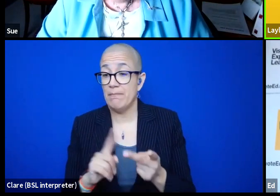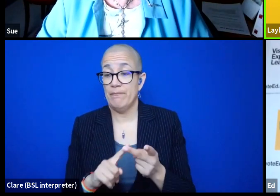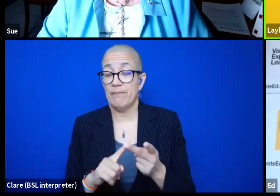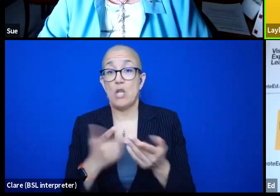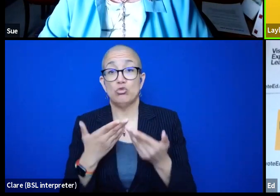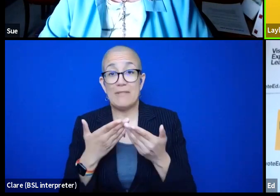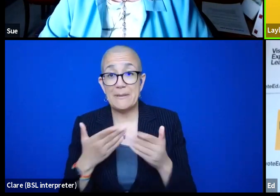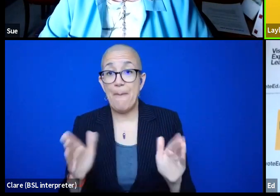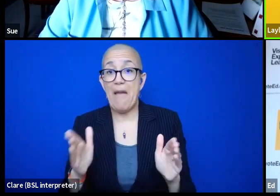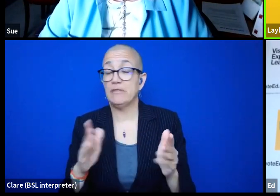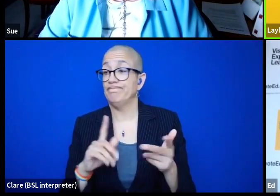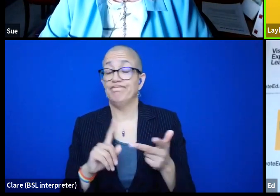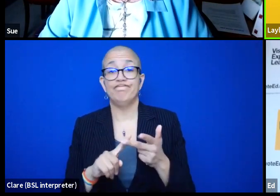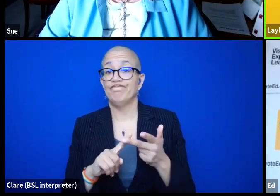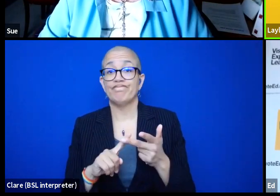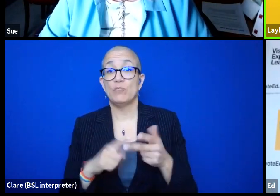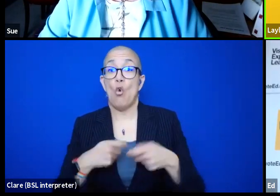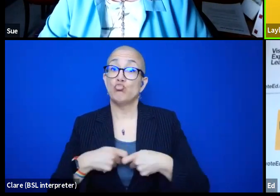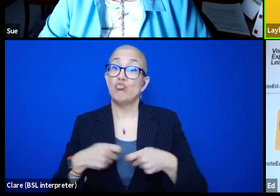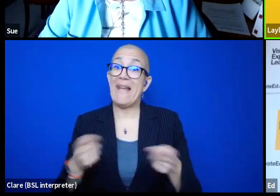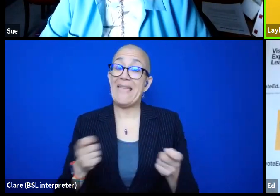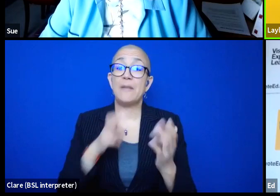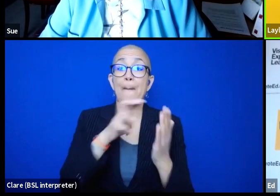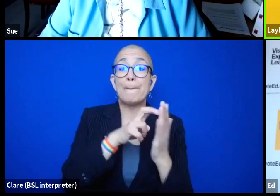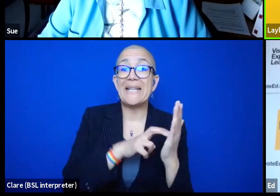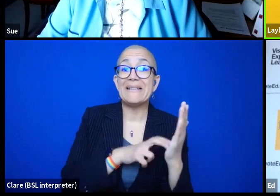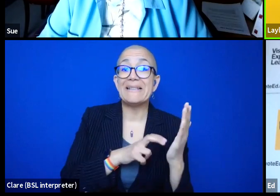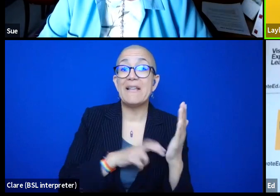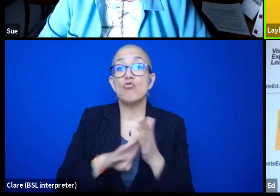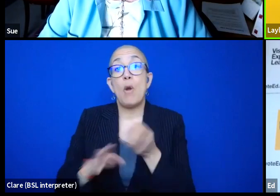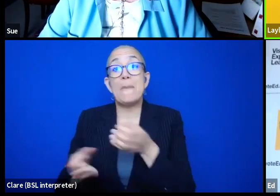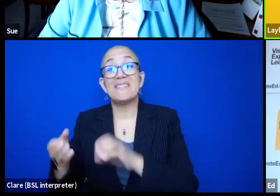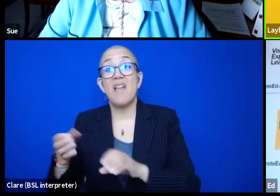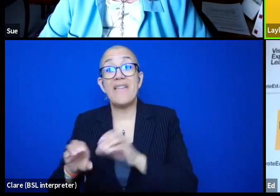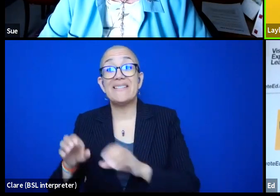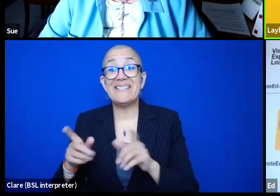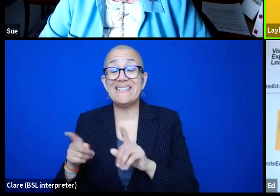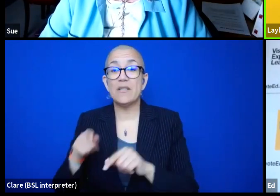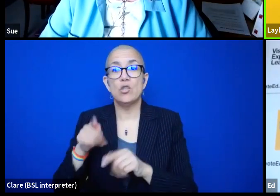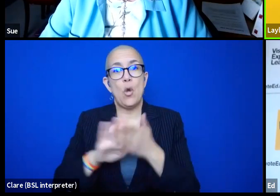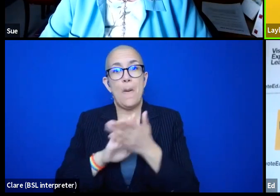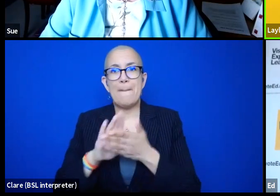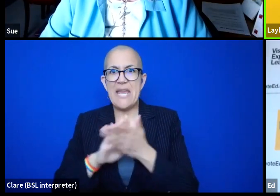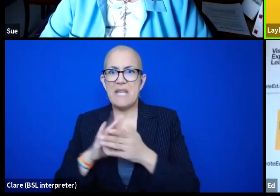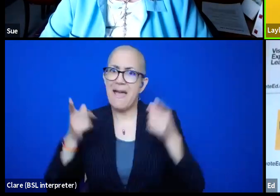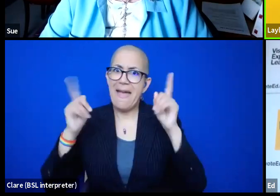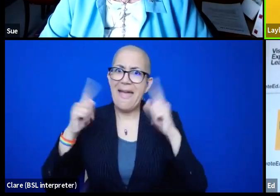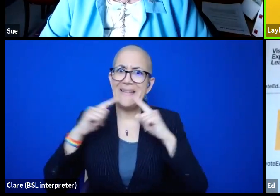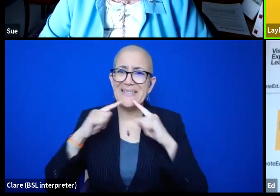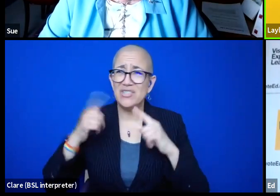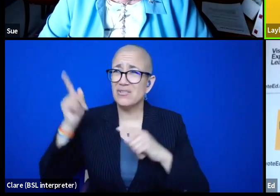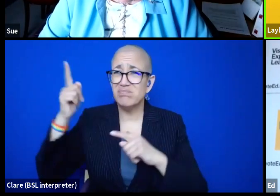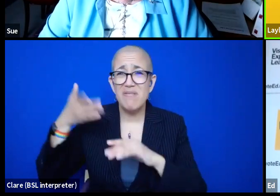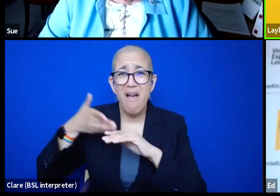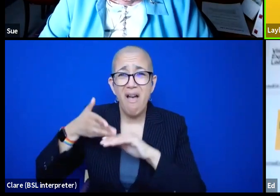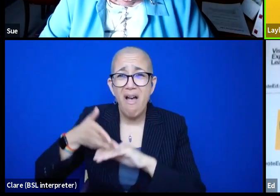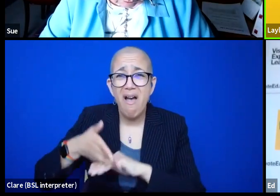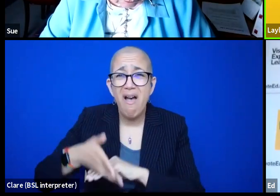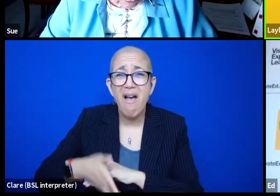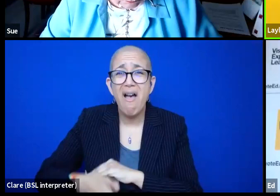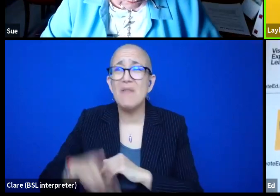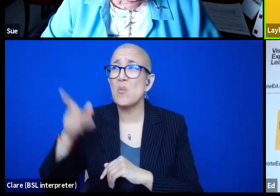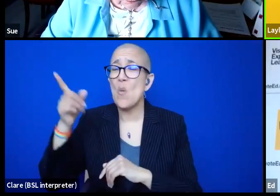not released the minutes from the scientists so that those head teachers, hardworking teachers and head teachers who have only